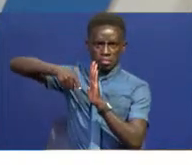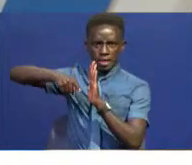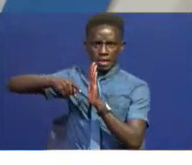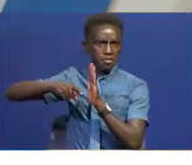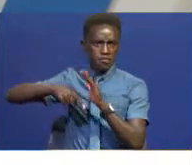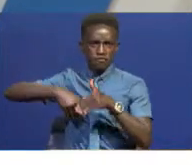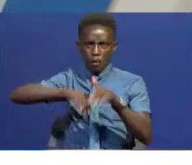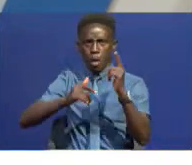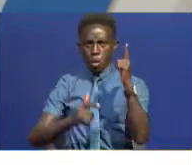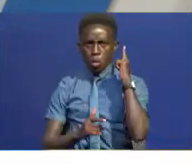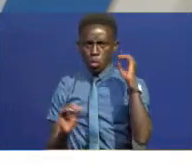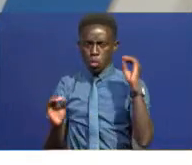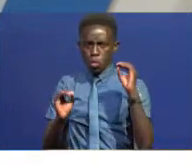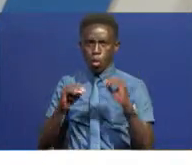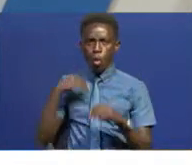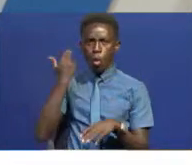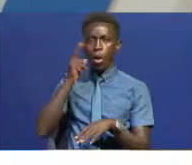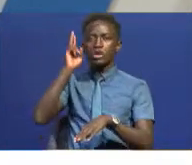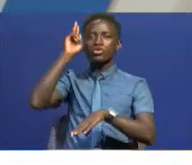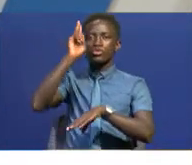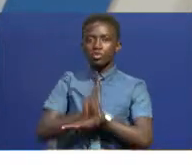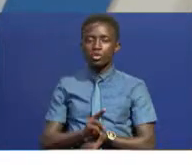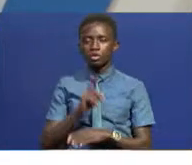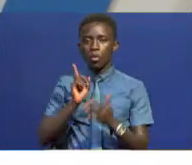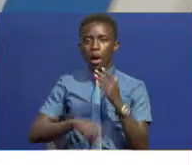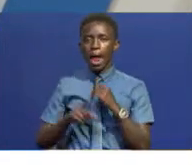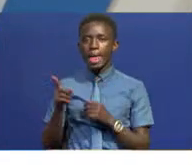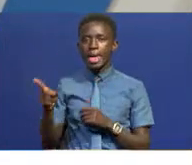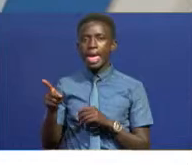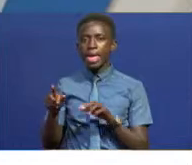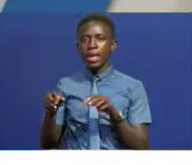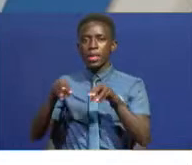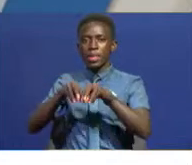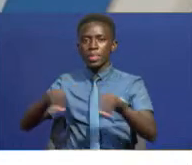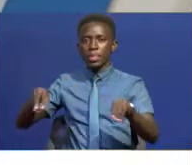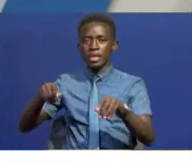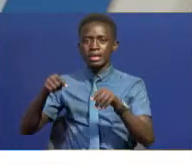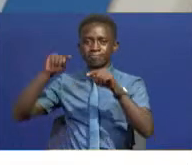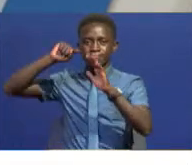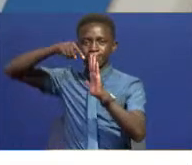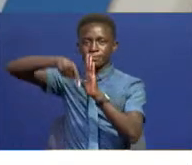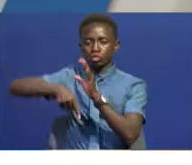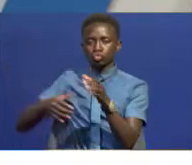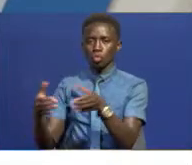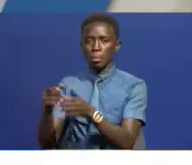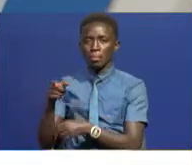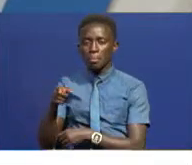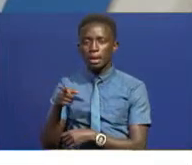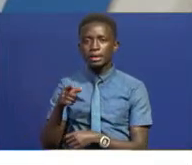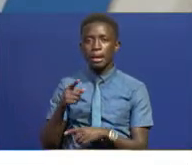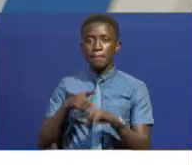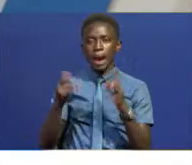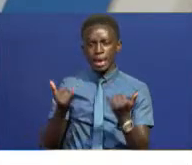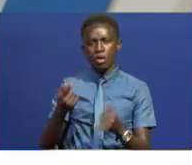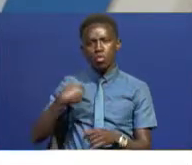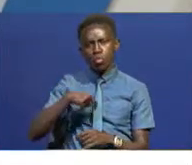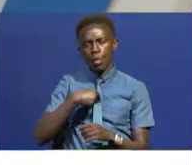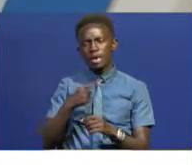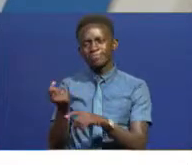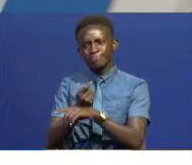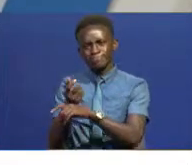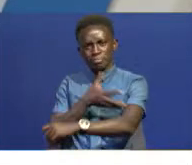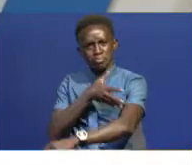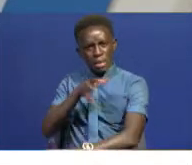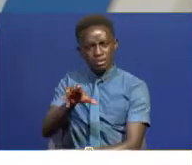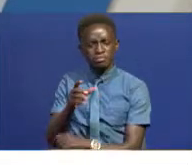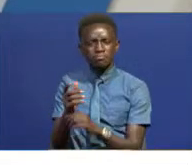to use artisanal miners. And once they are formalized cooperative, we are going to capacity build them. We are training them right now. And we intend